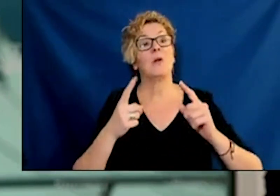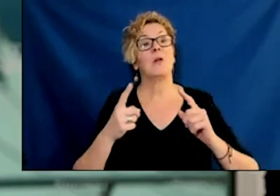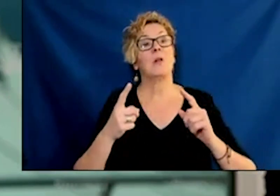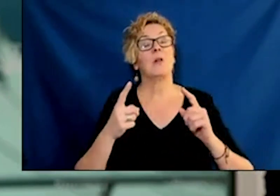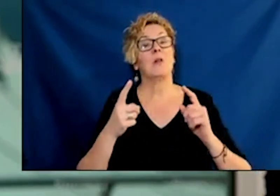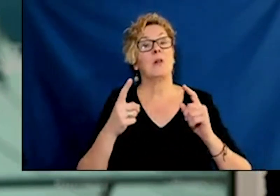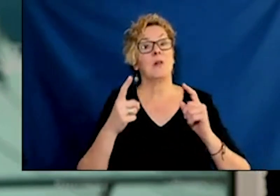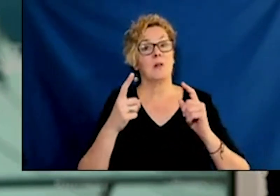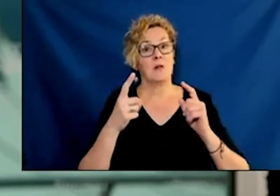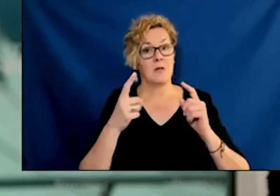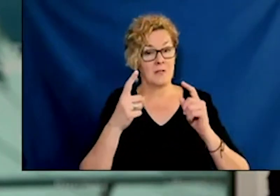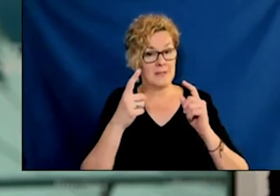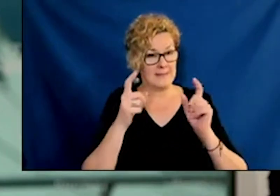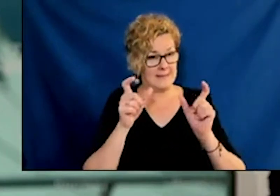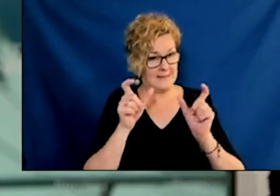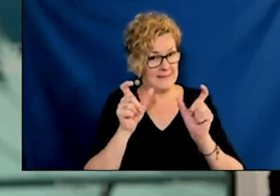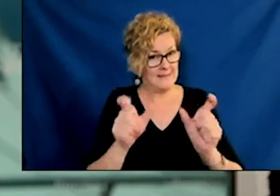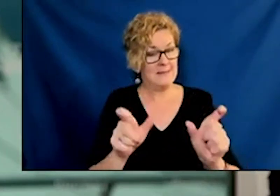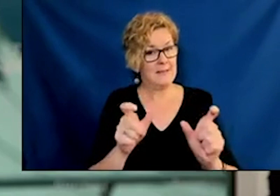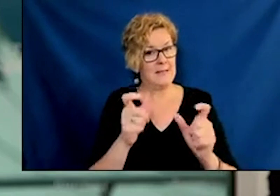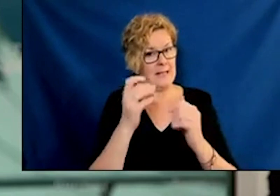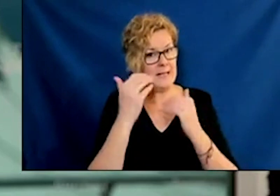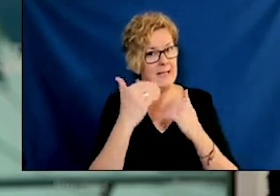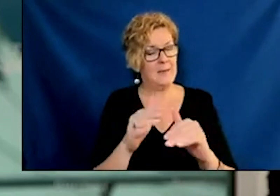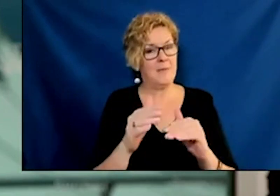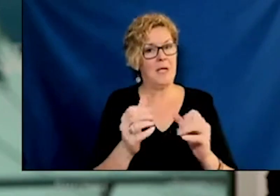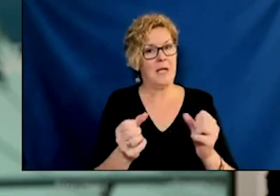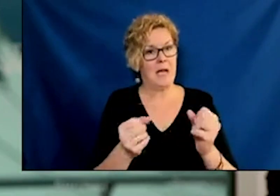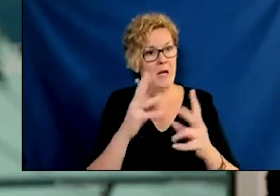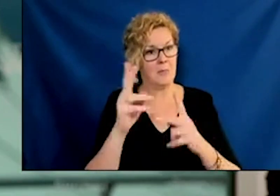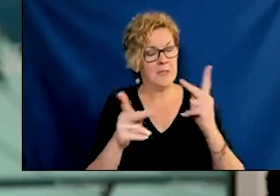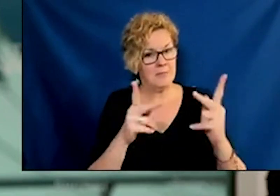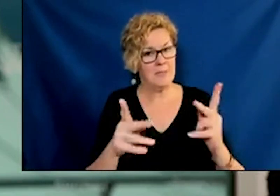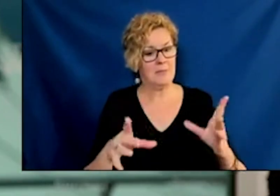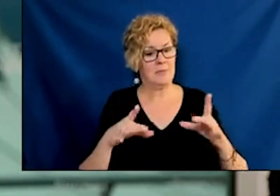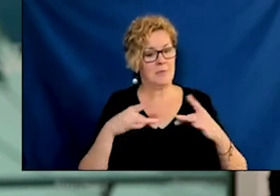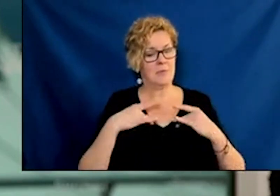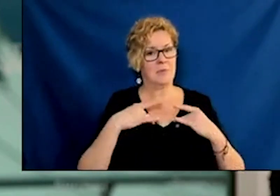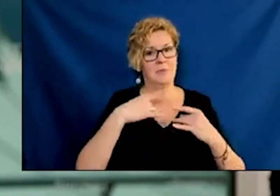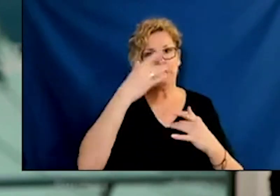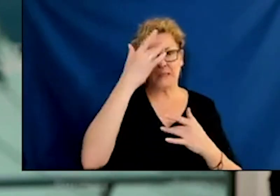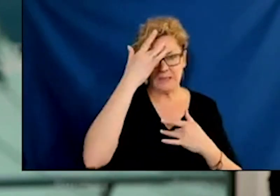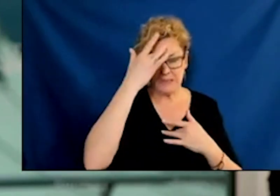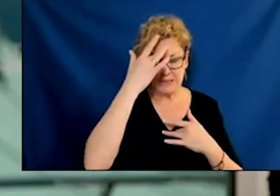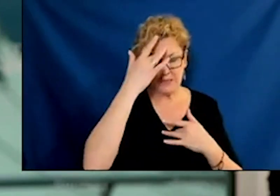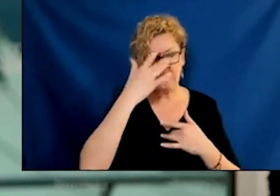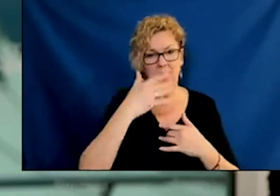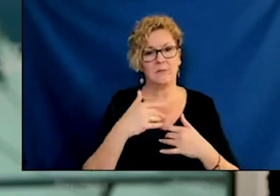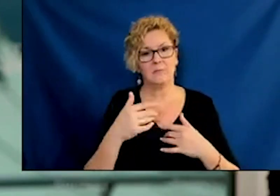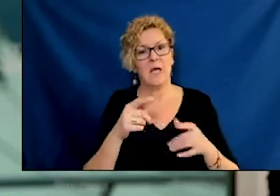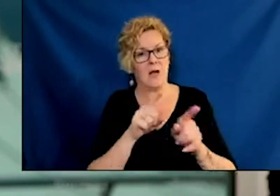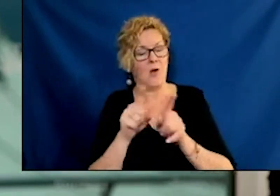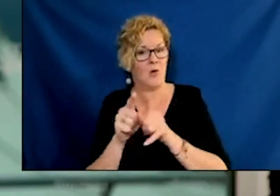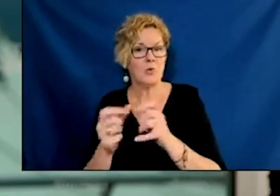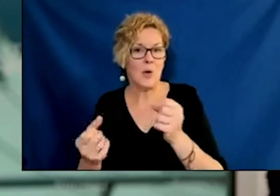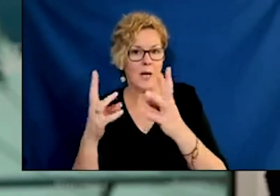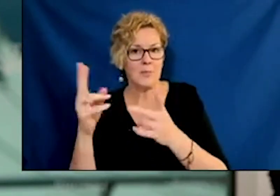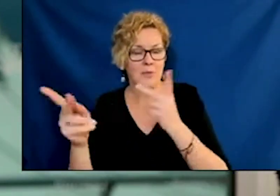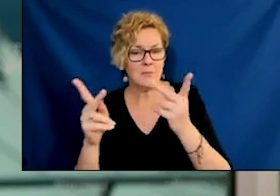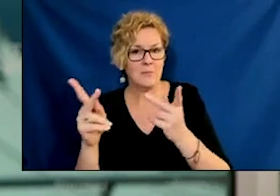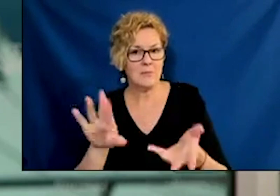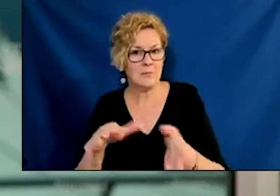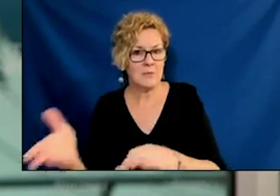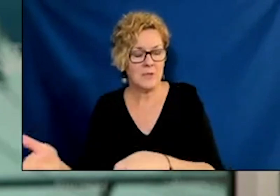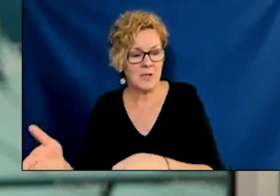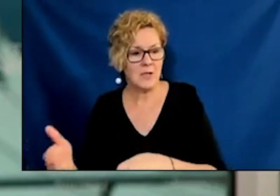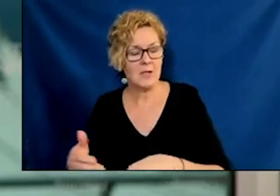part. And to do that, we need to minimize transmission as well. Thank you. And we have time for one more question